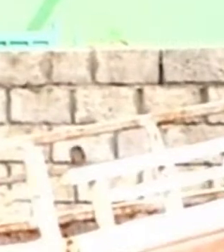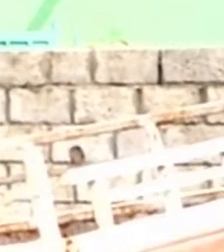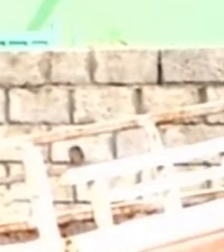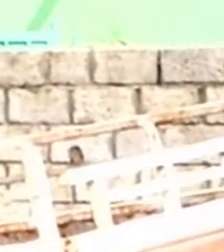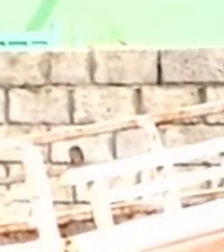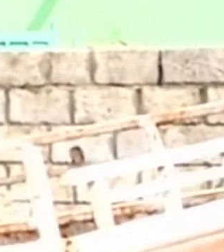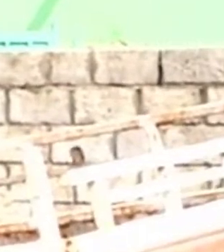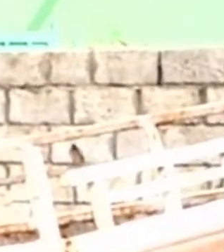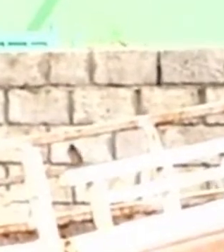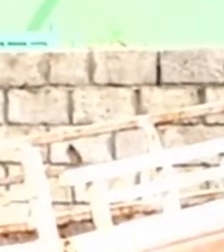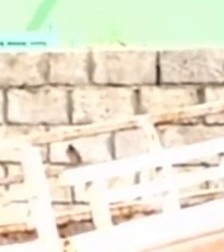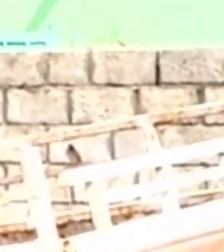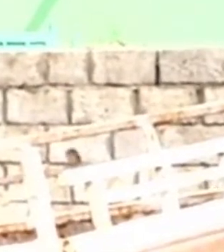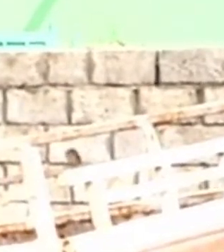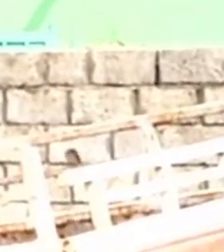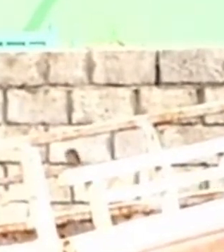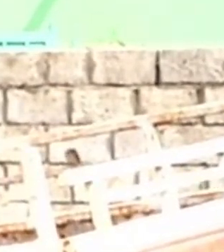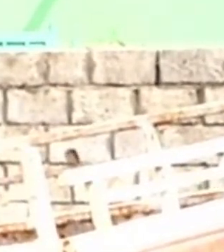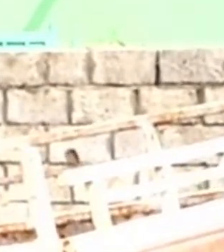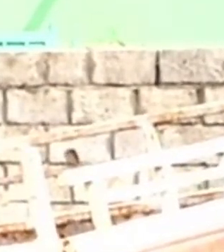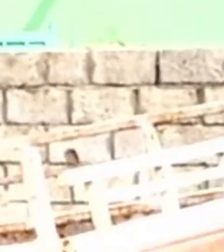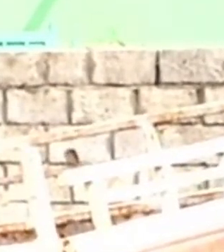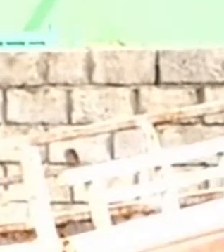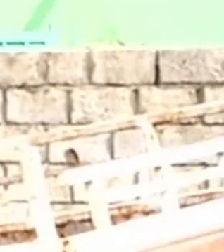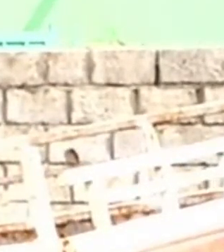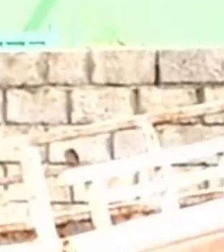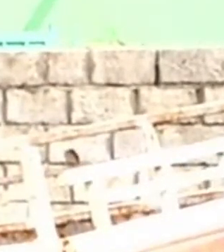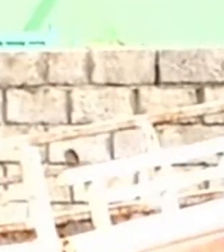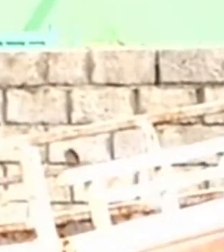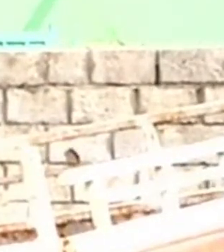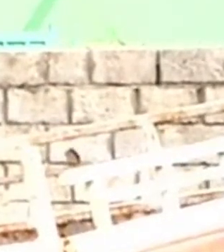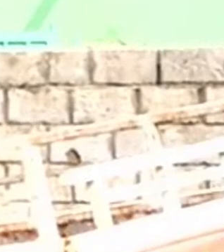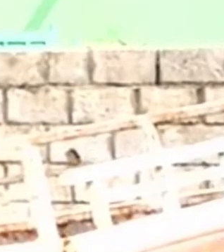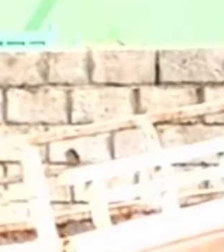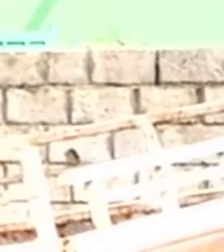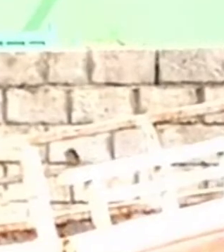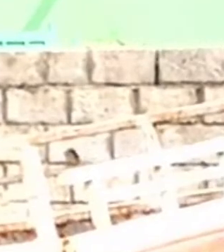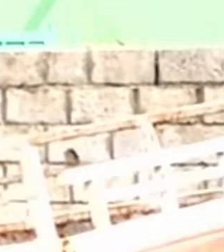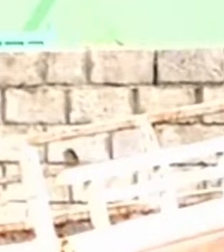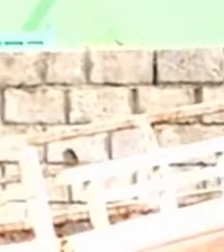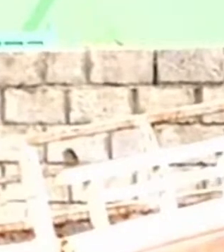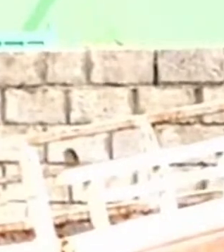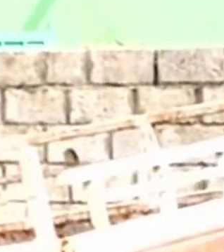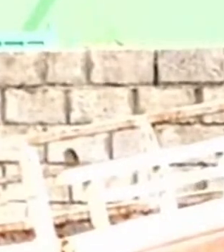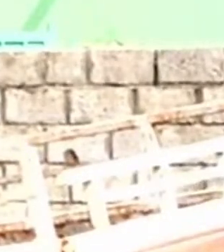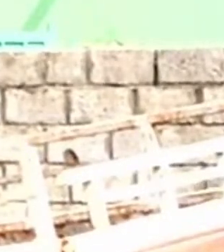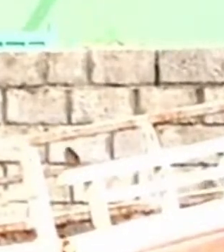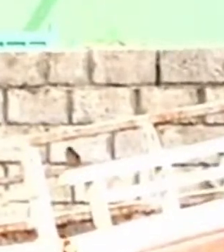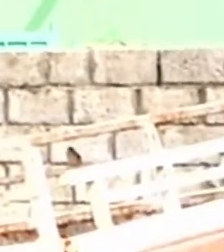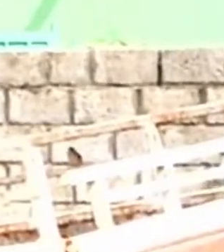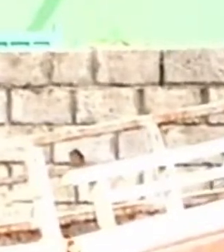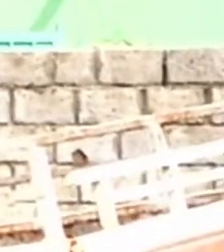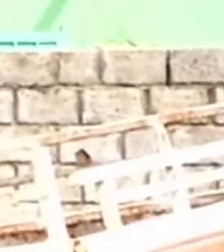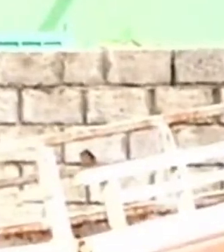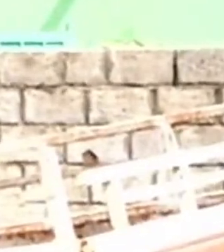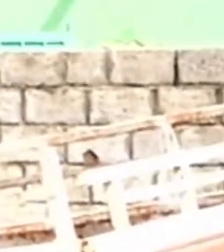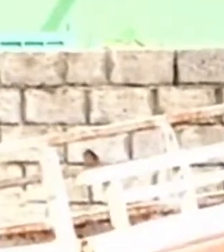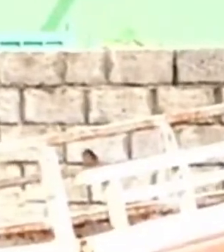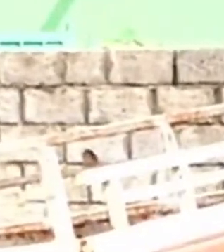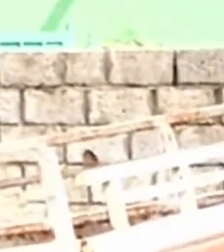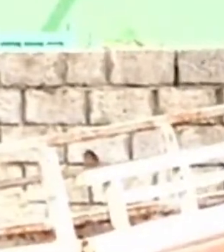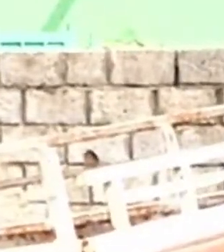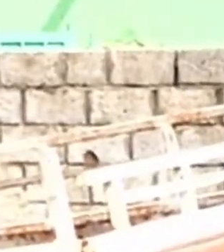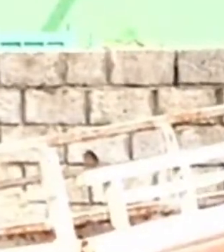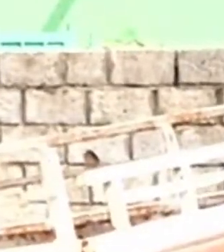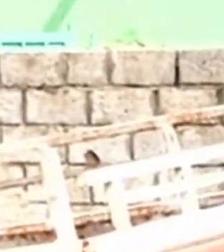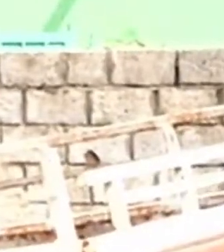to the community to guard the renovated police post jealously. I would urge them to take care of this property, because it